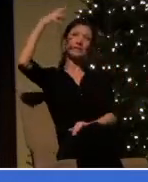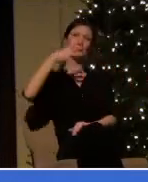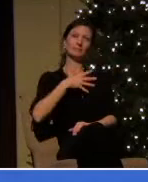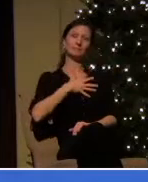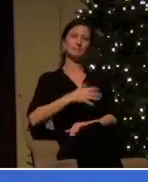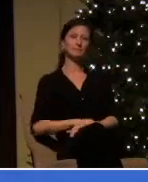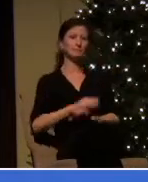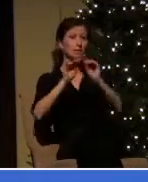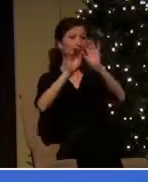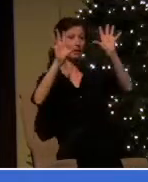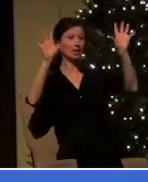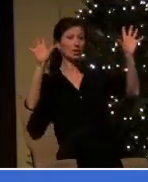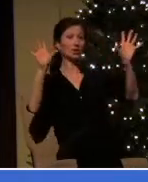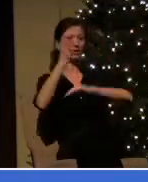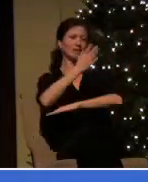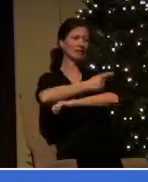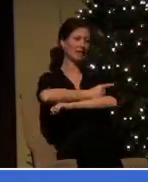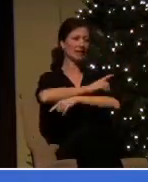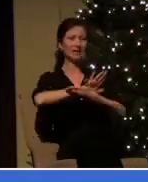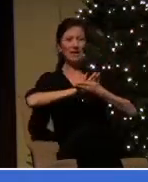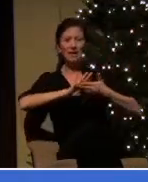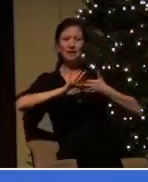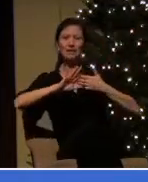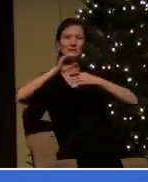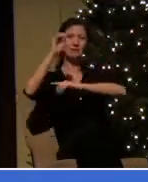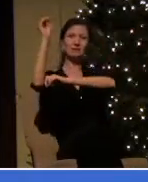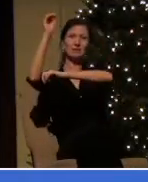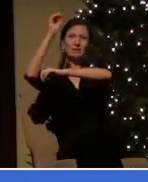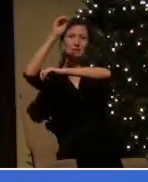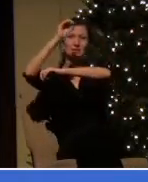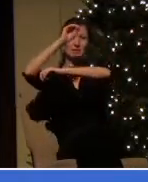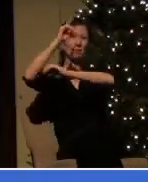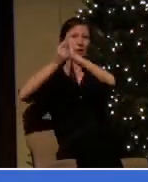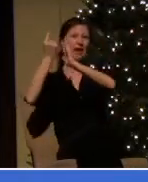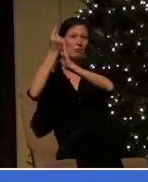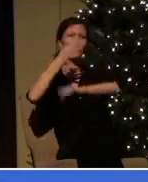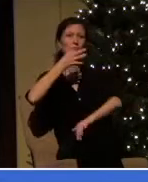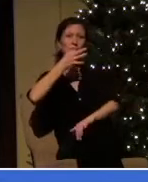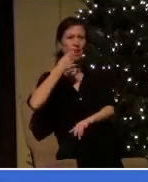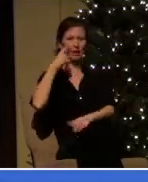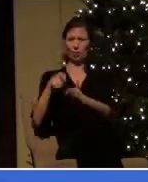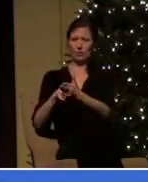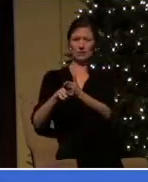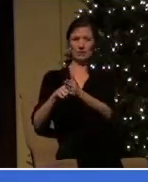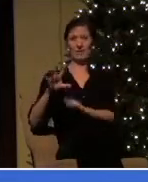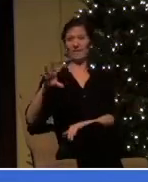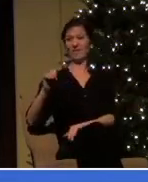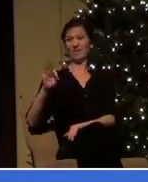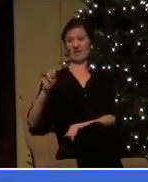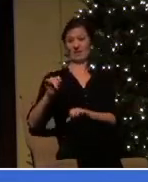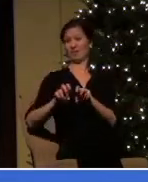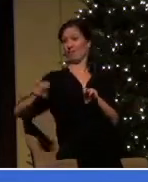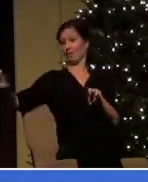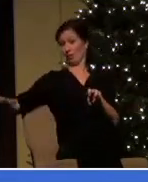day was clear, calm, sweet. Sunset was only an hour away. I noticed that on a bench only 50 feet further along